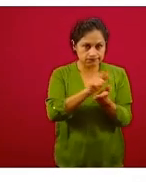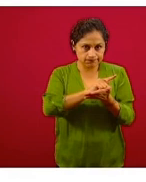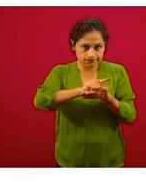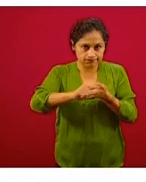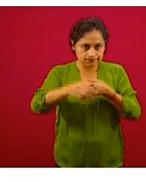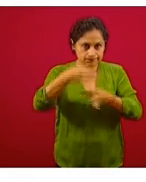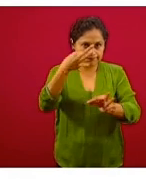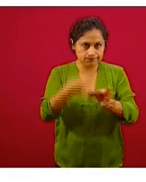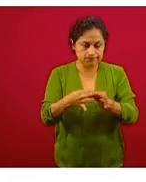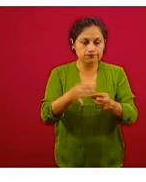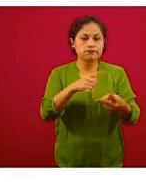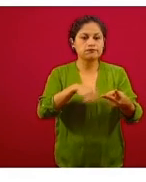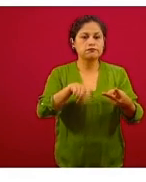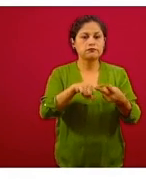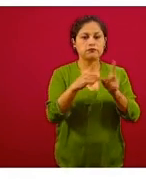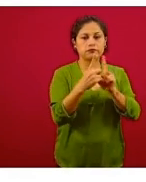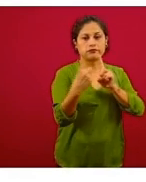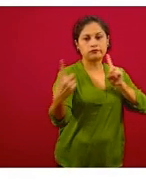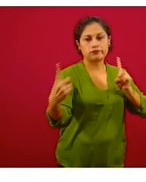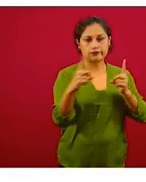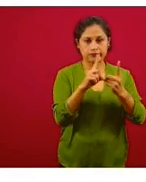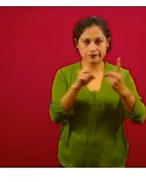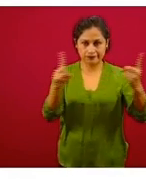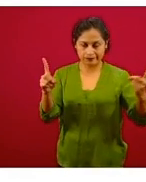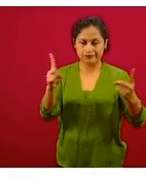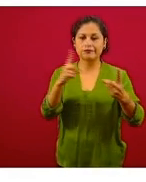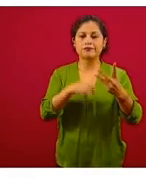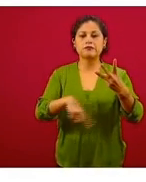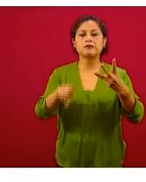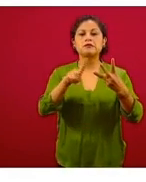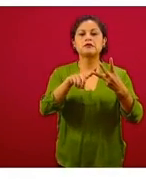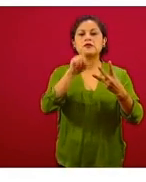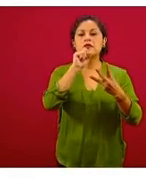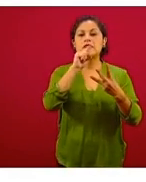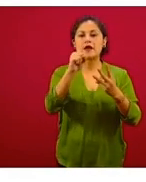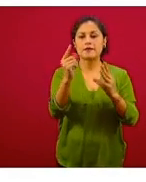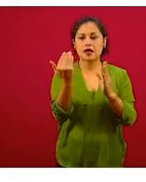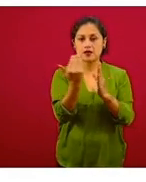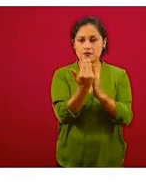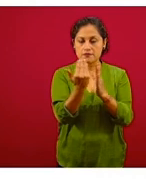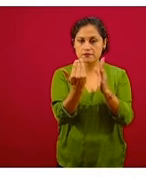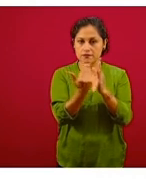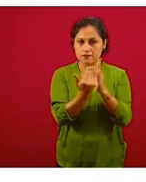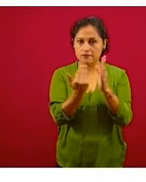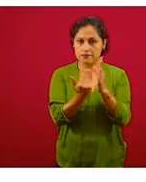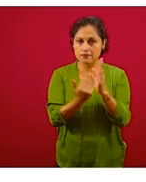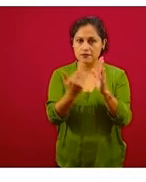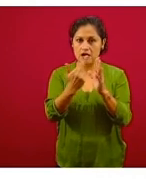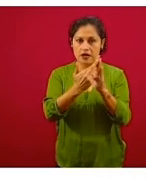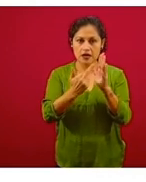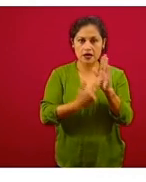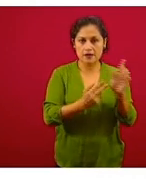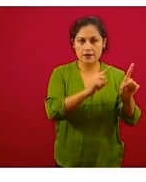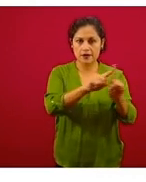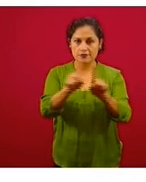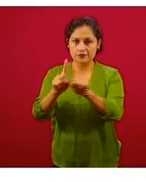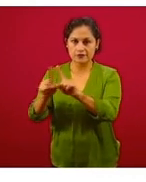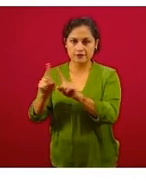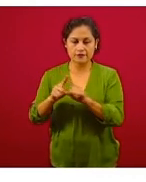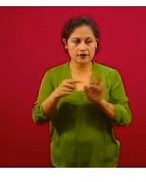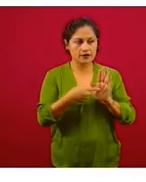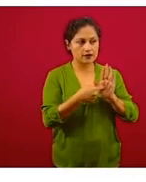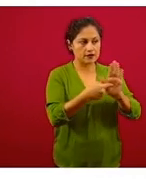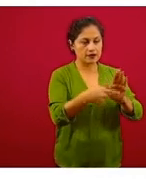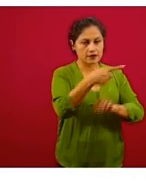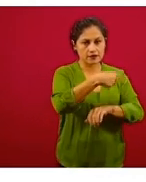relatives regarding measures such as how to correctly wash your hands, how to keep your safe distance, and